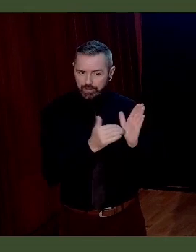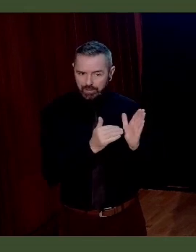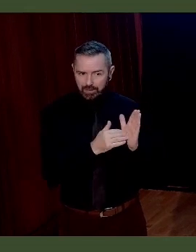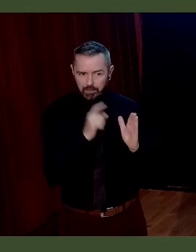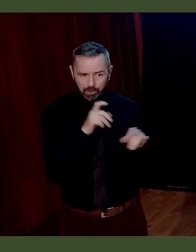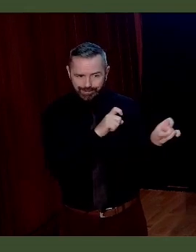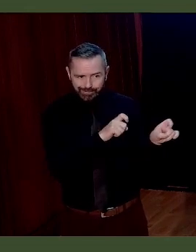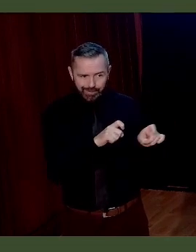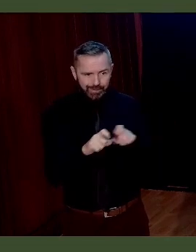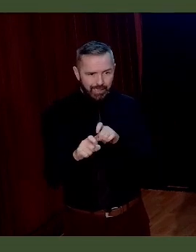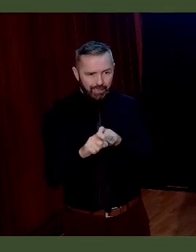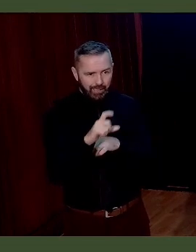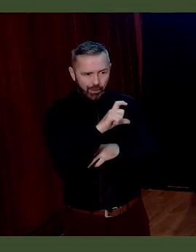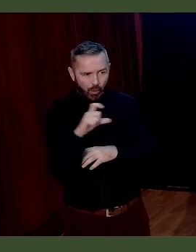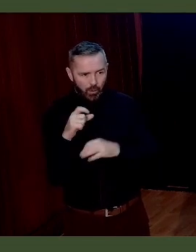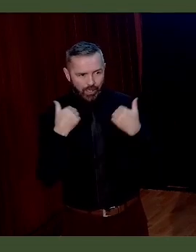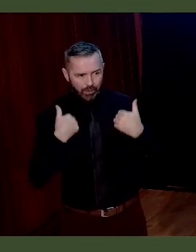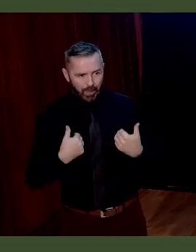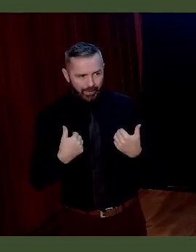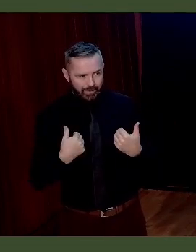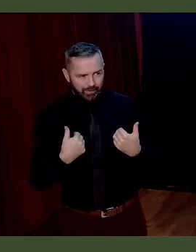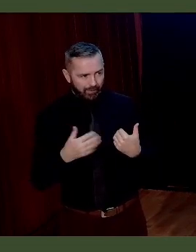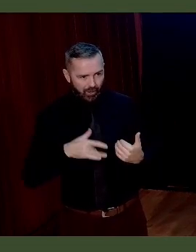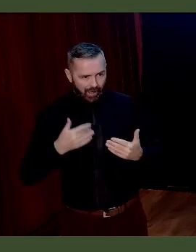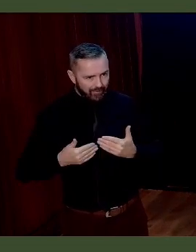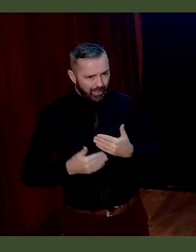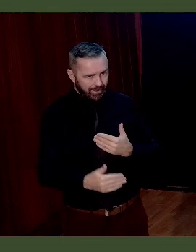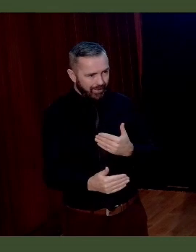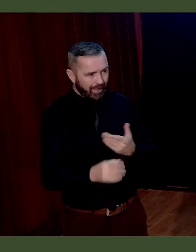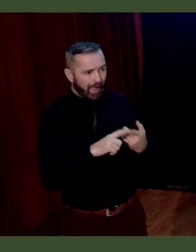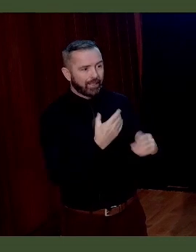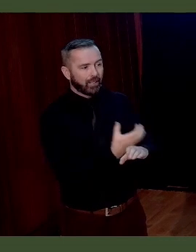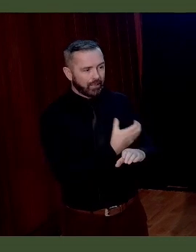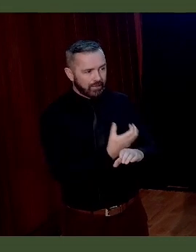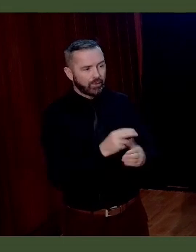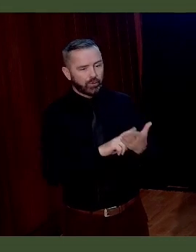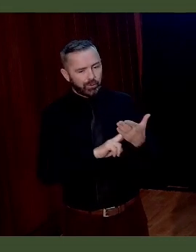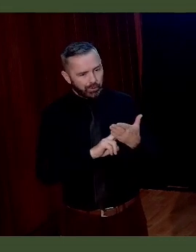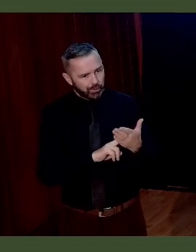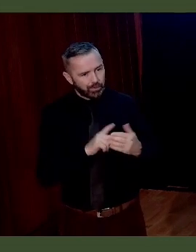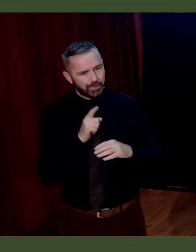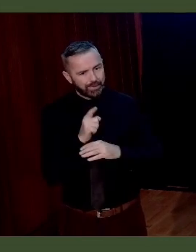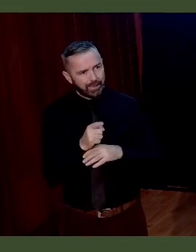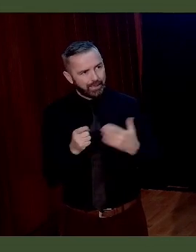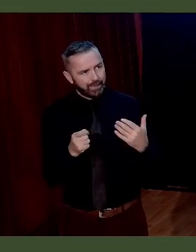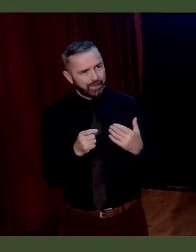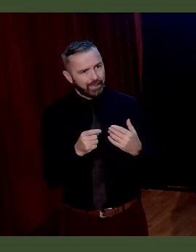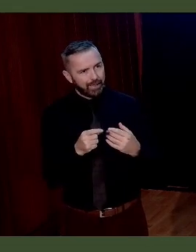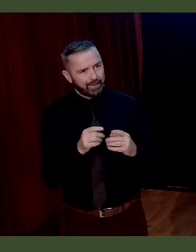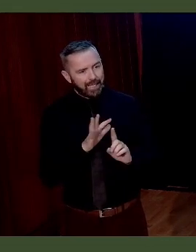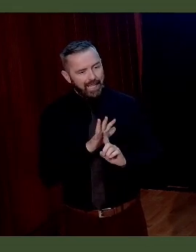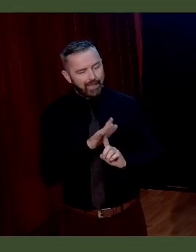responsibilities, he remained a corporation man all his life, and he continued to exercise a degree of